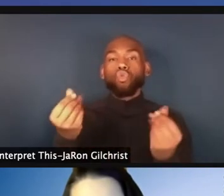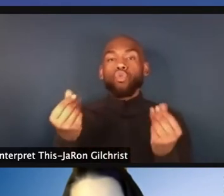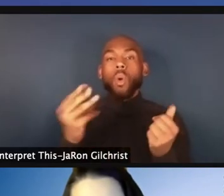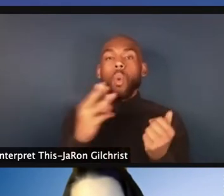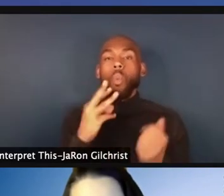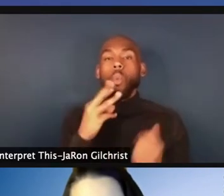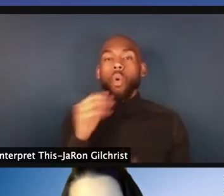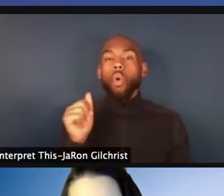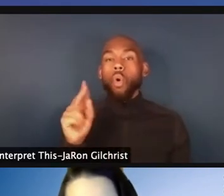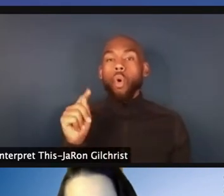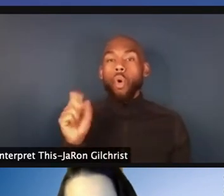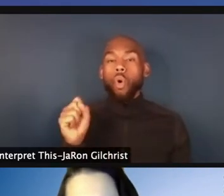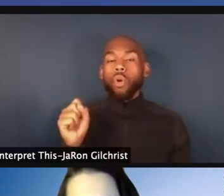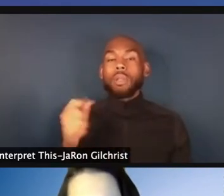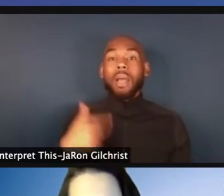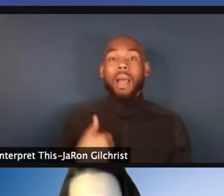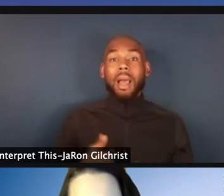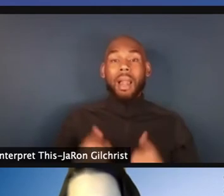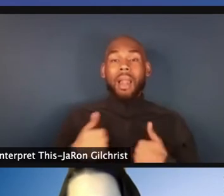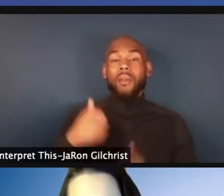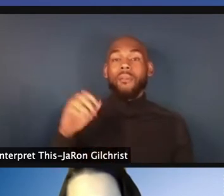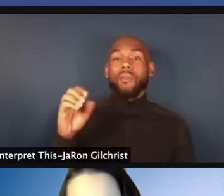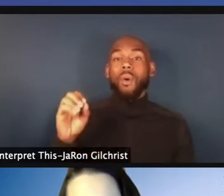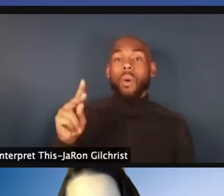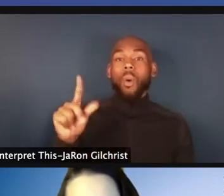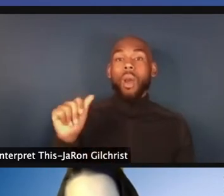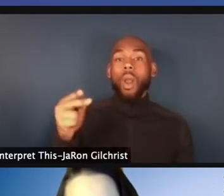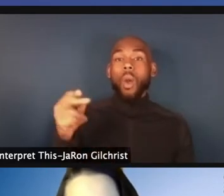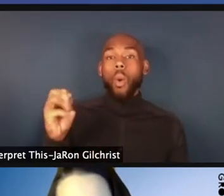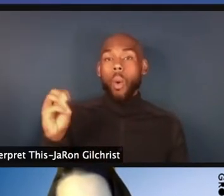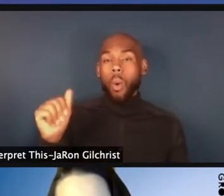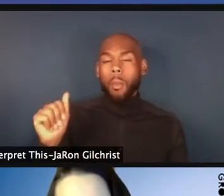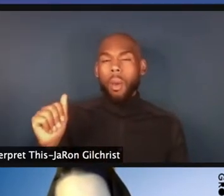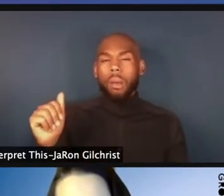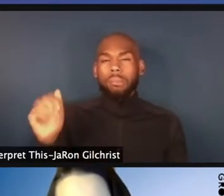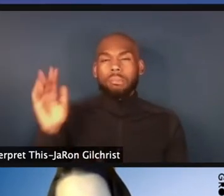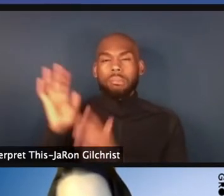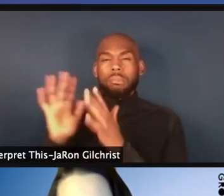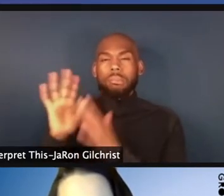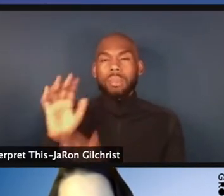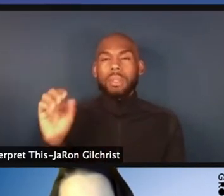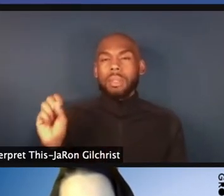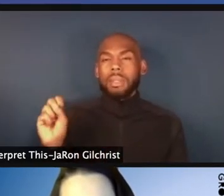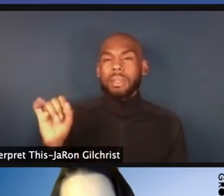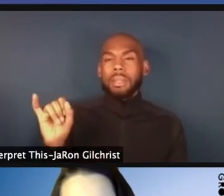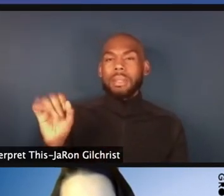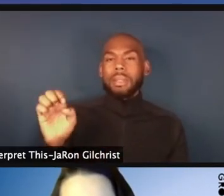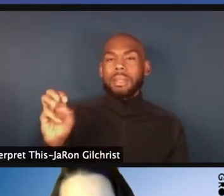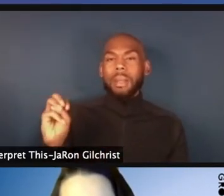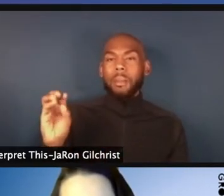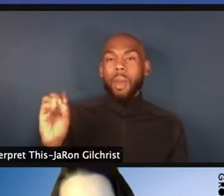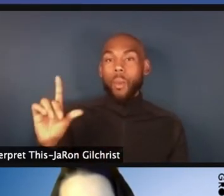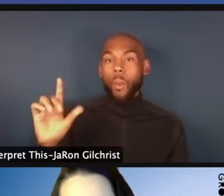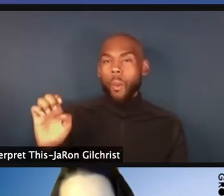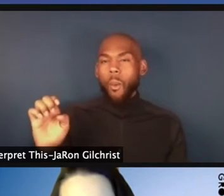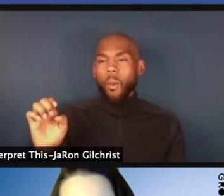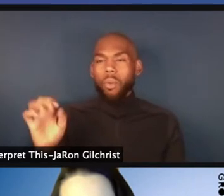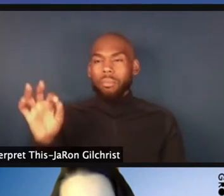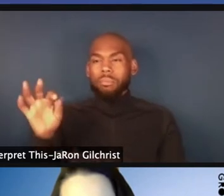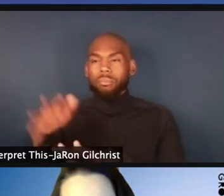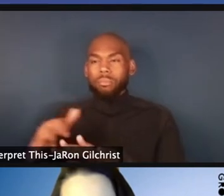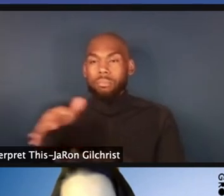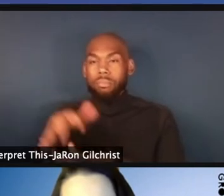of the Seminole Nation of Oklahoma. I'm also Muscogee Creek, and I'm calling in from the Muscogee Creek Reservation and the site of the 1921 burning of